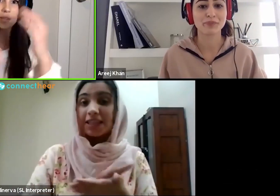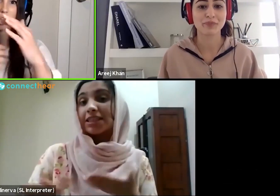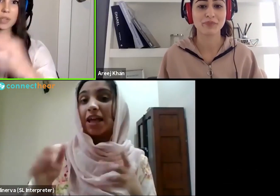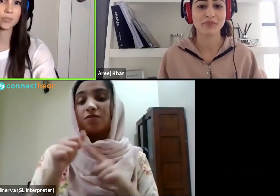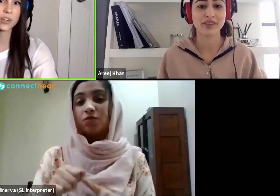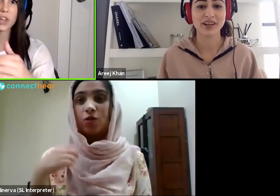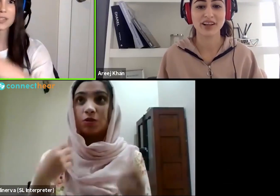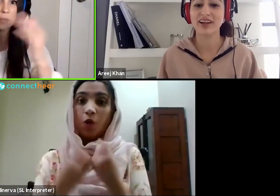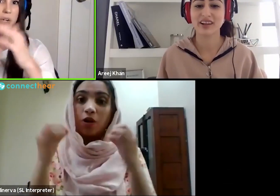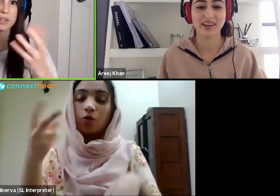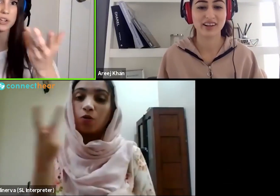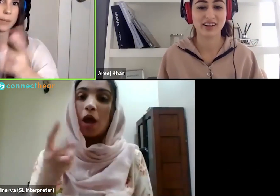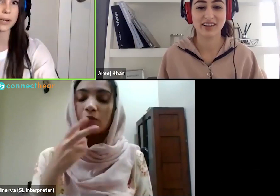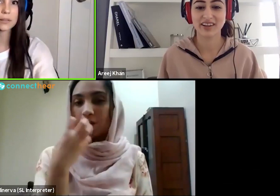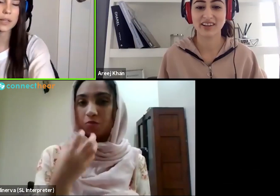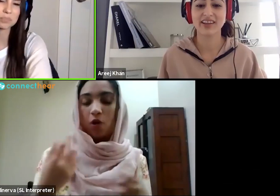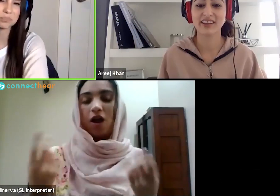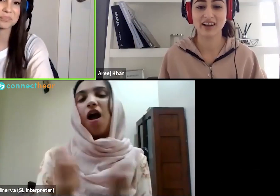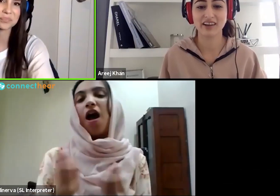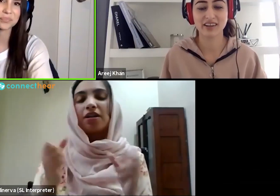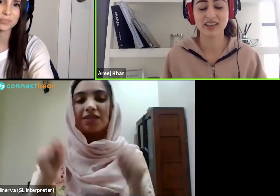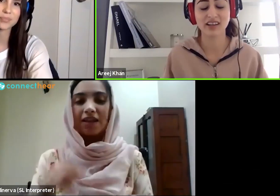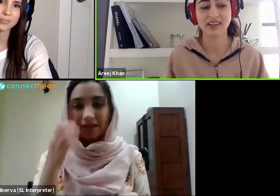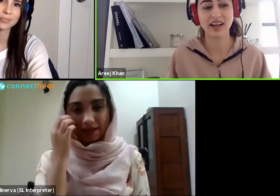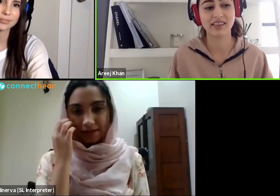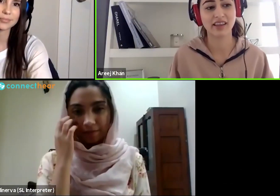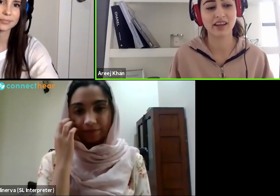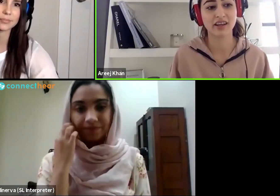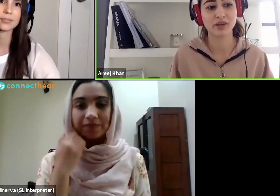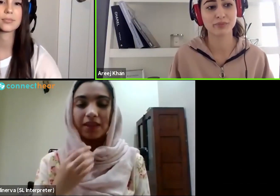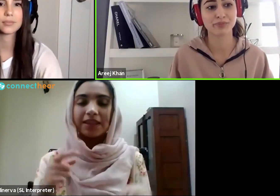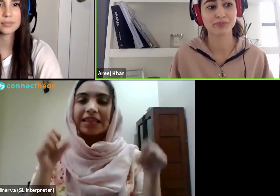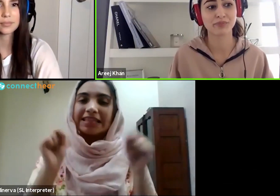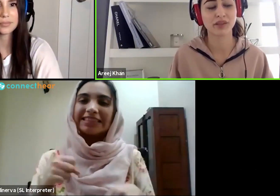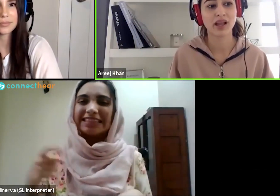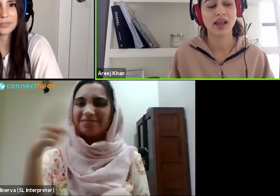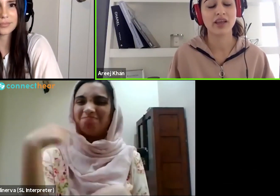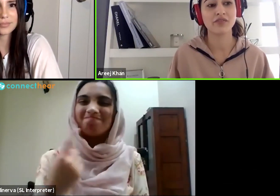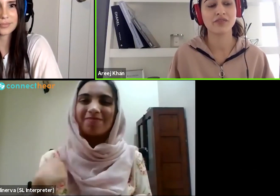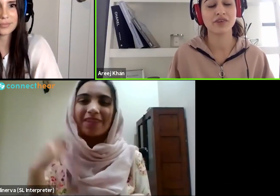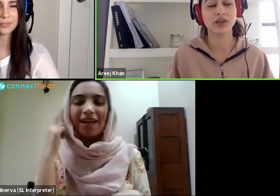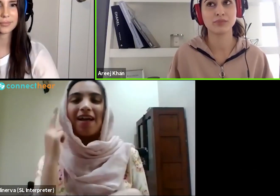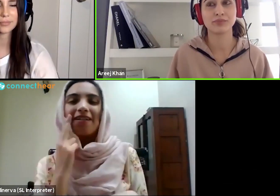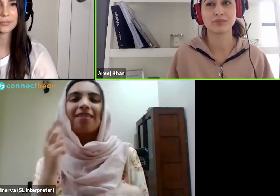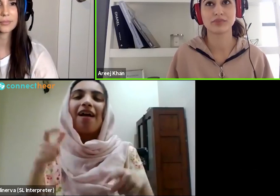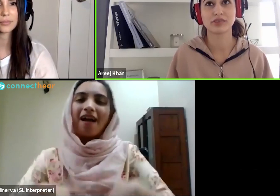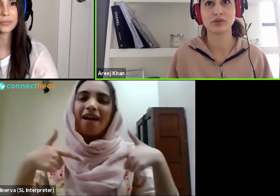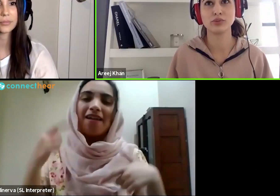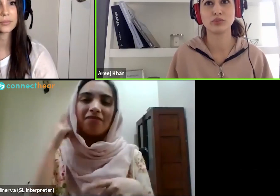of things similar. There's a lot of similarities, you know what I mean? So yeah, exactly. And then if